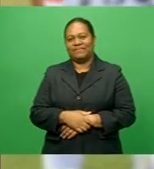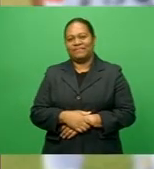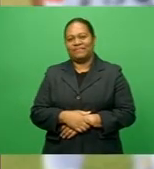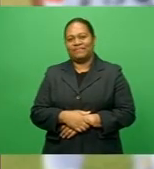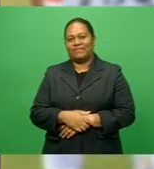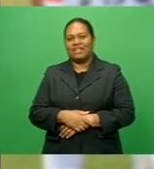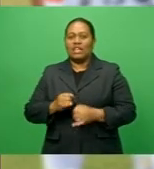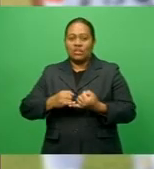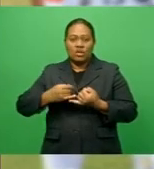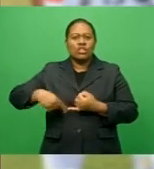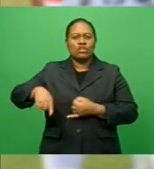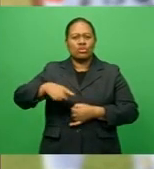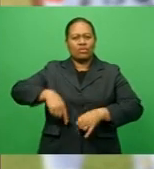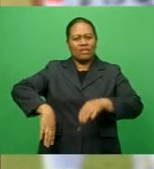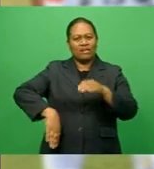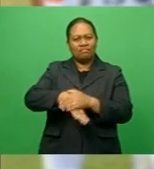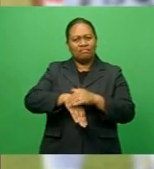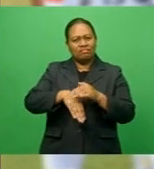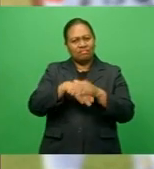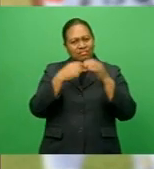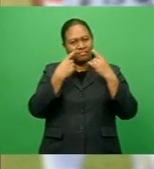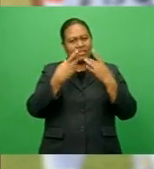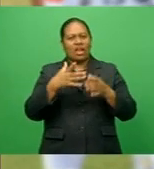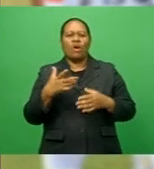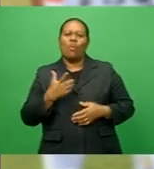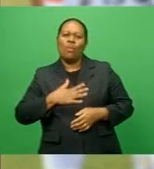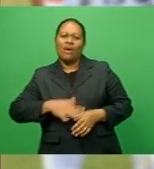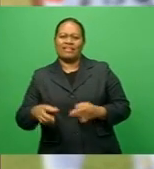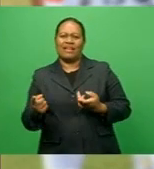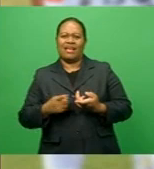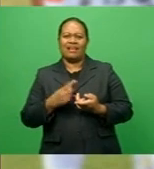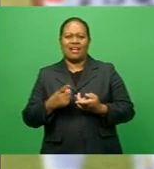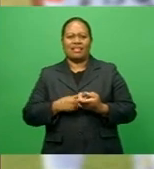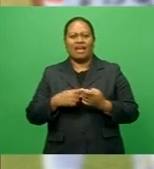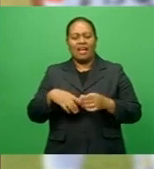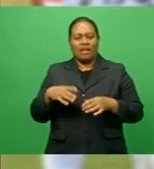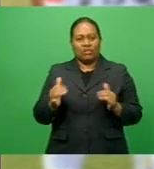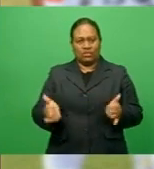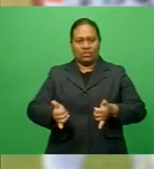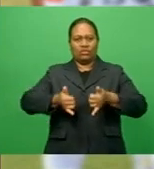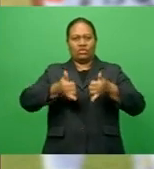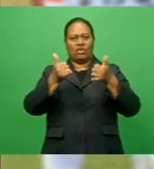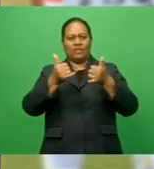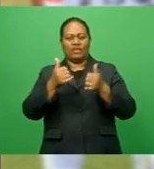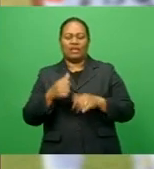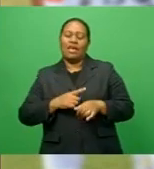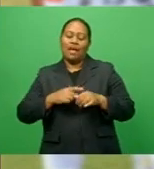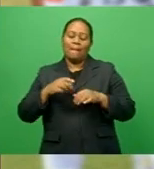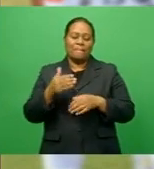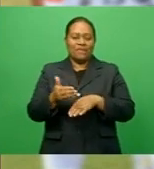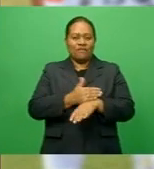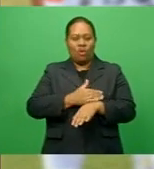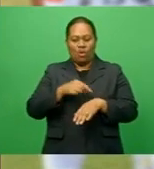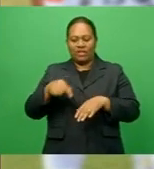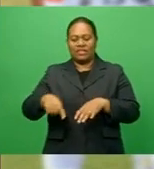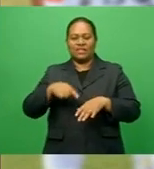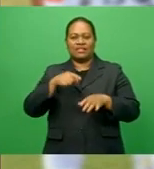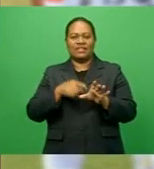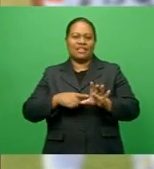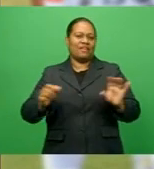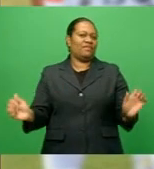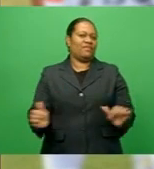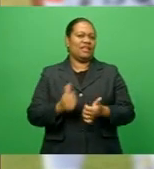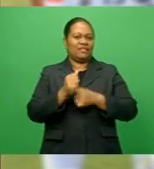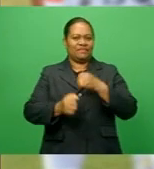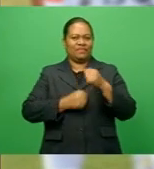The Vinsburg Suva football side wants another piece of silverware for their trophy cabinet before the end of the season. After clinching the